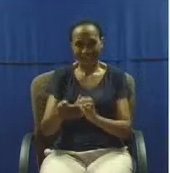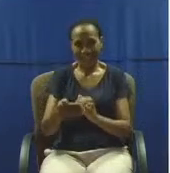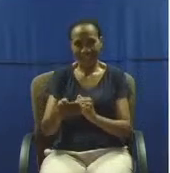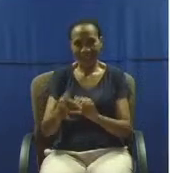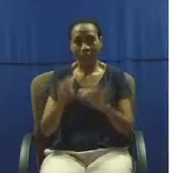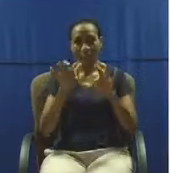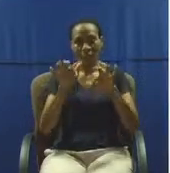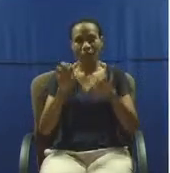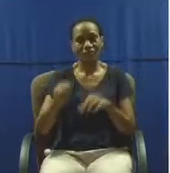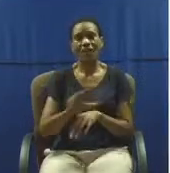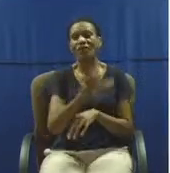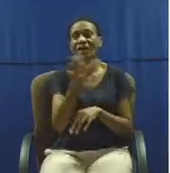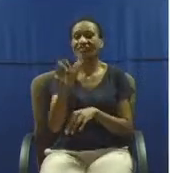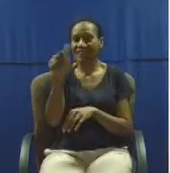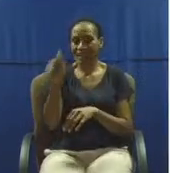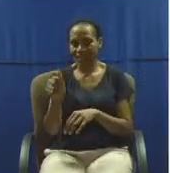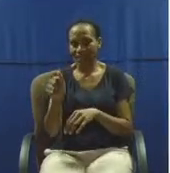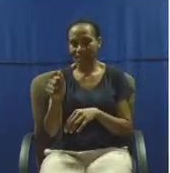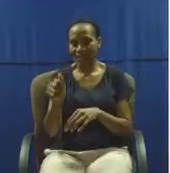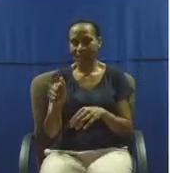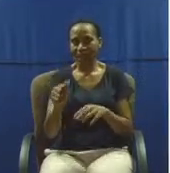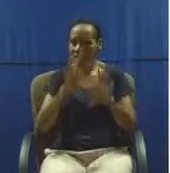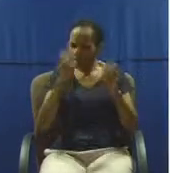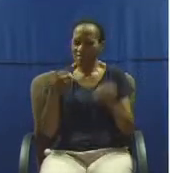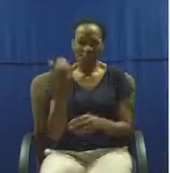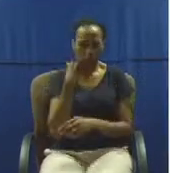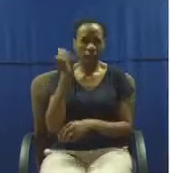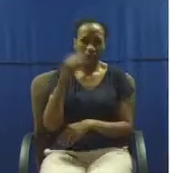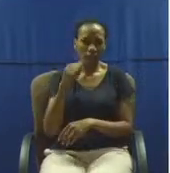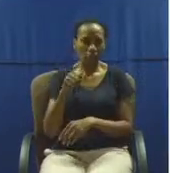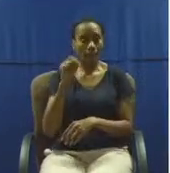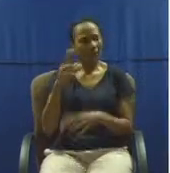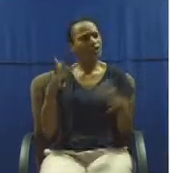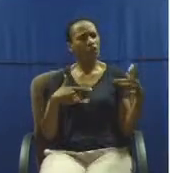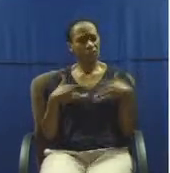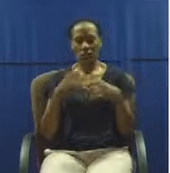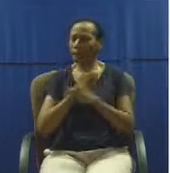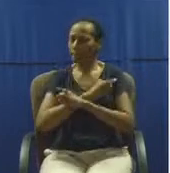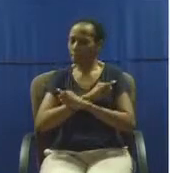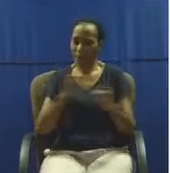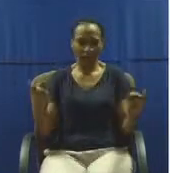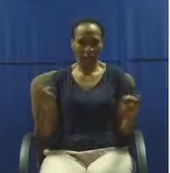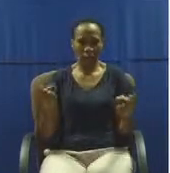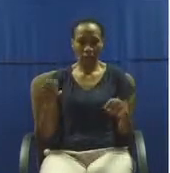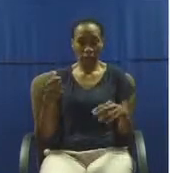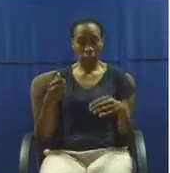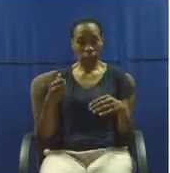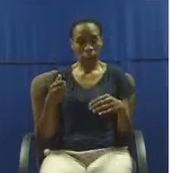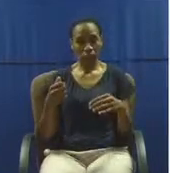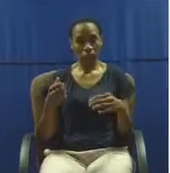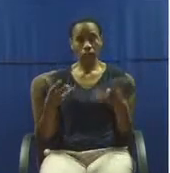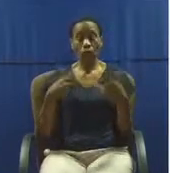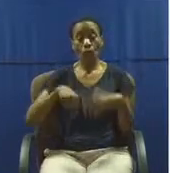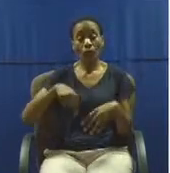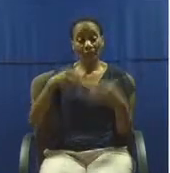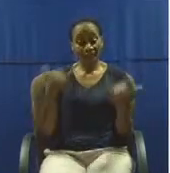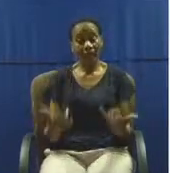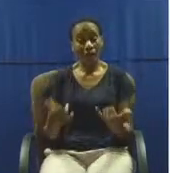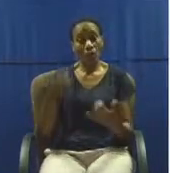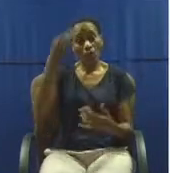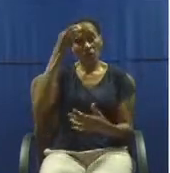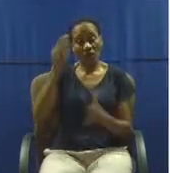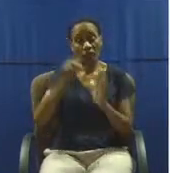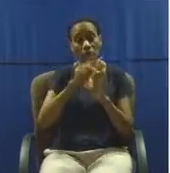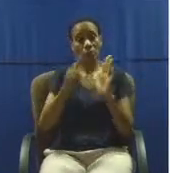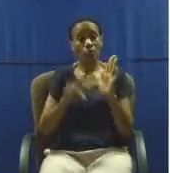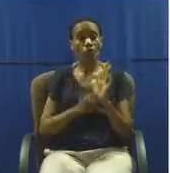rising costs of living. It is a major concern to us. That is why government's program